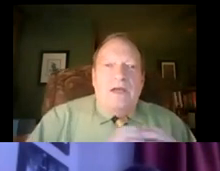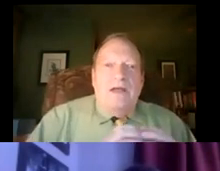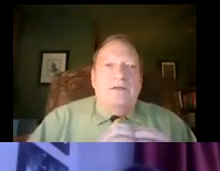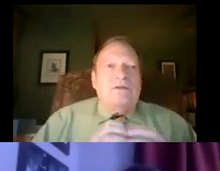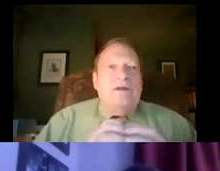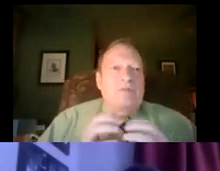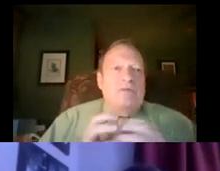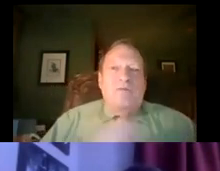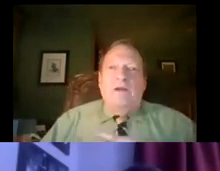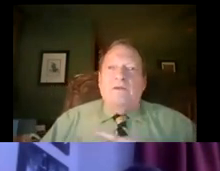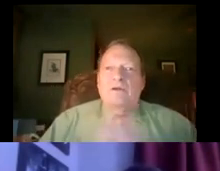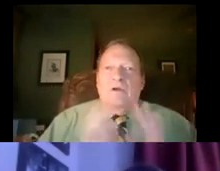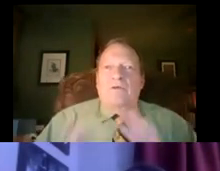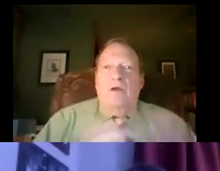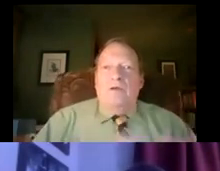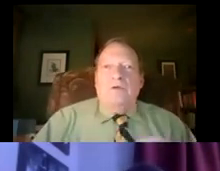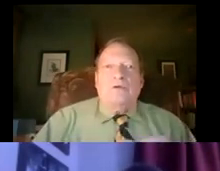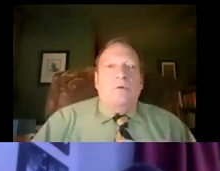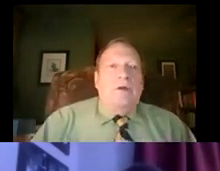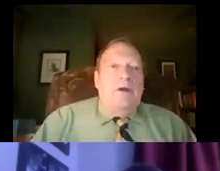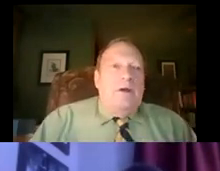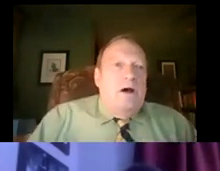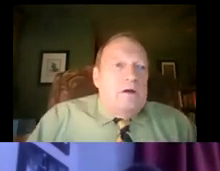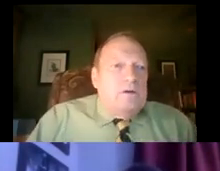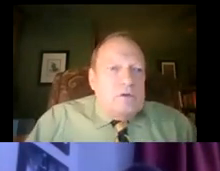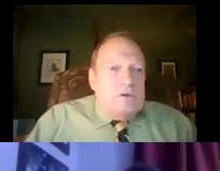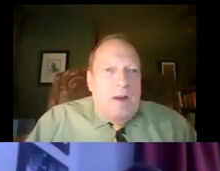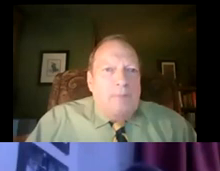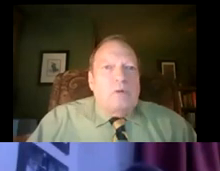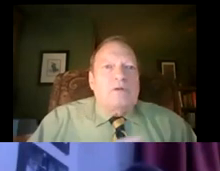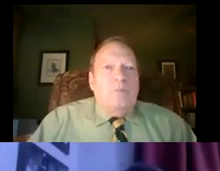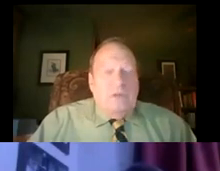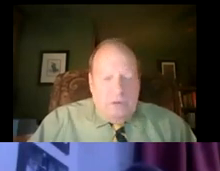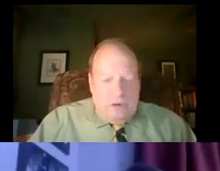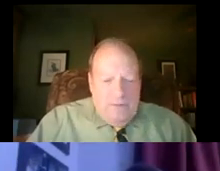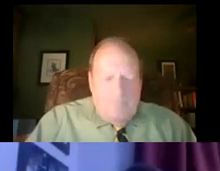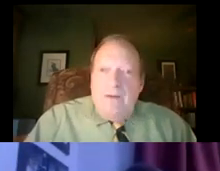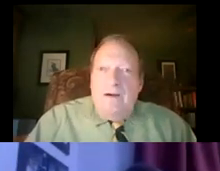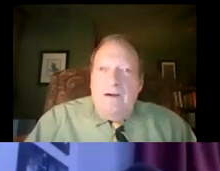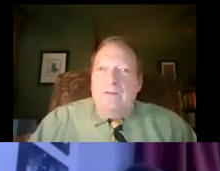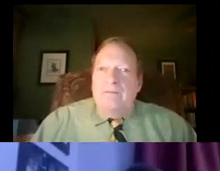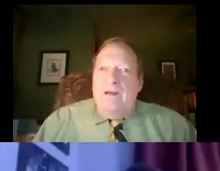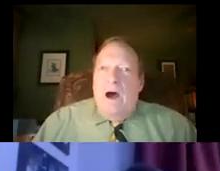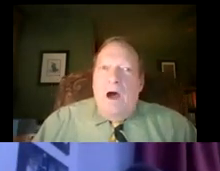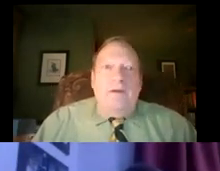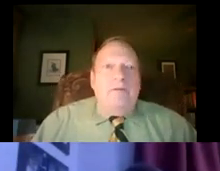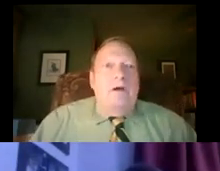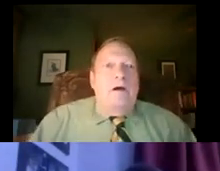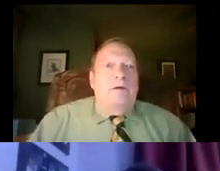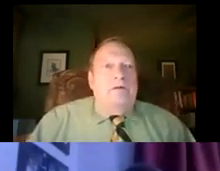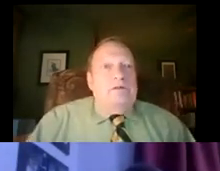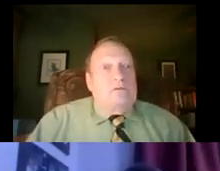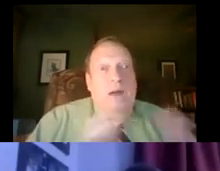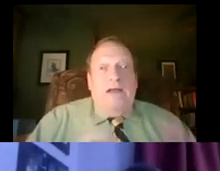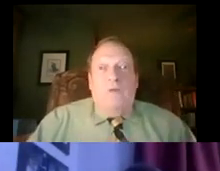would just say is, if you find this interesting, if you're a history student, consider perhaps doing some research on it,